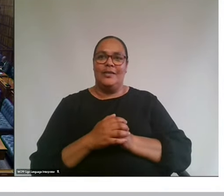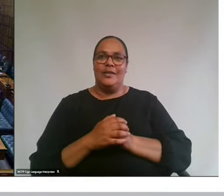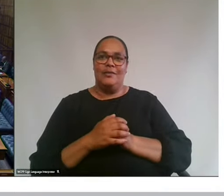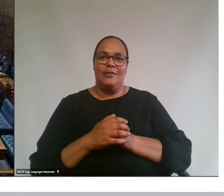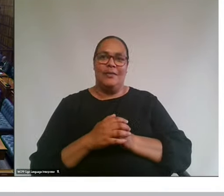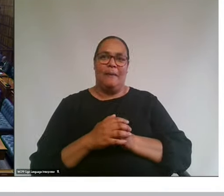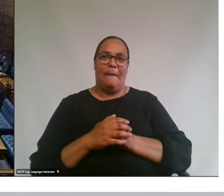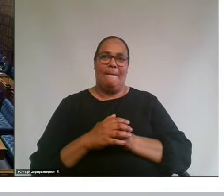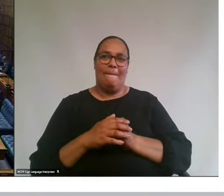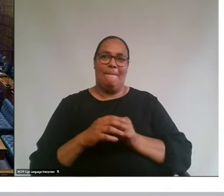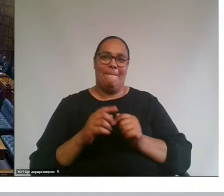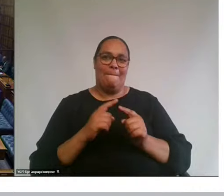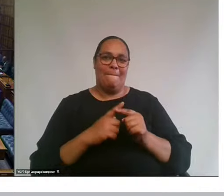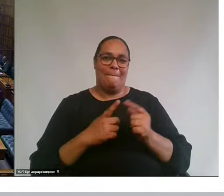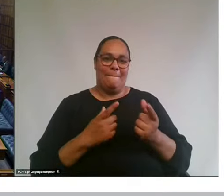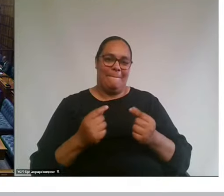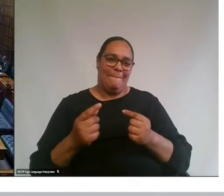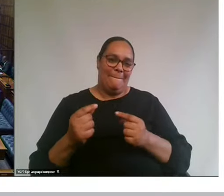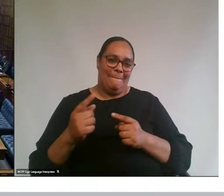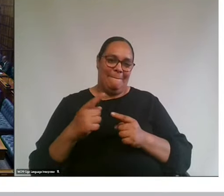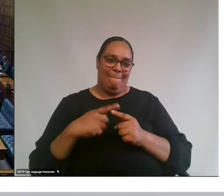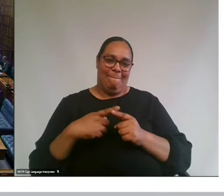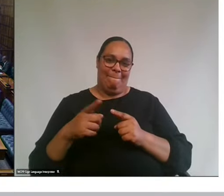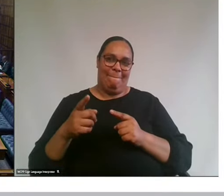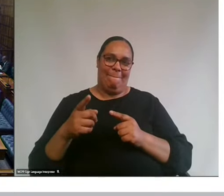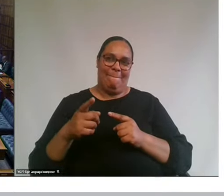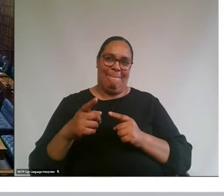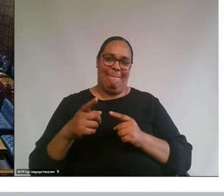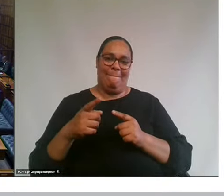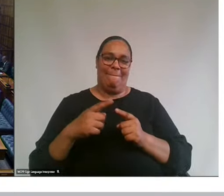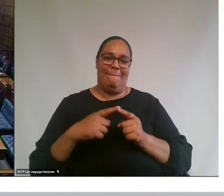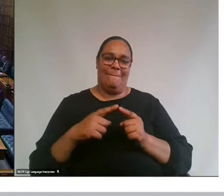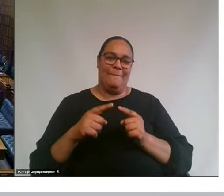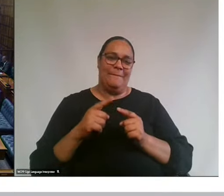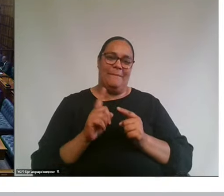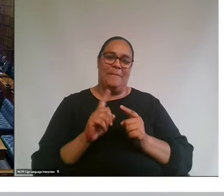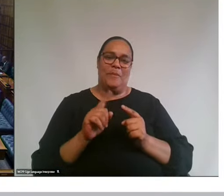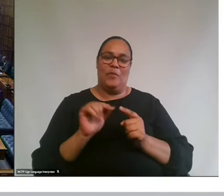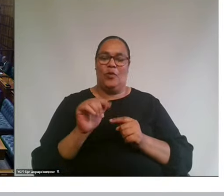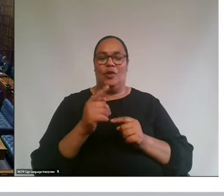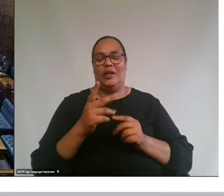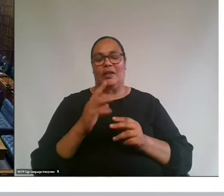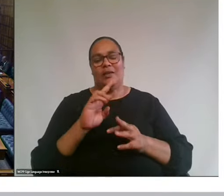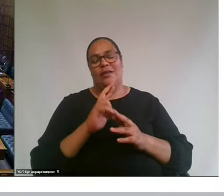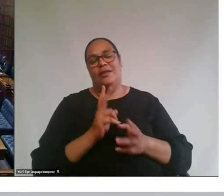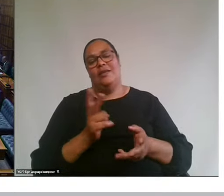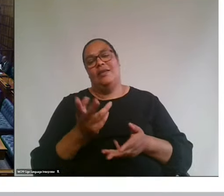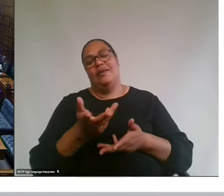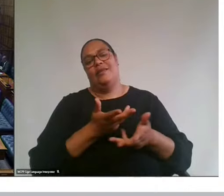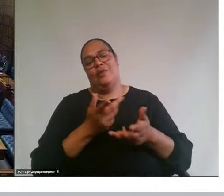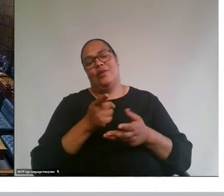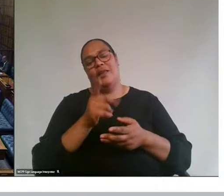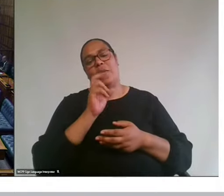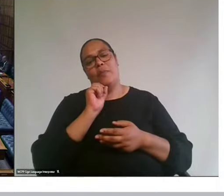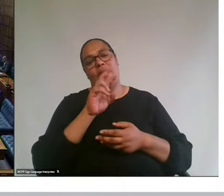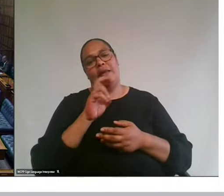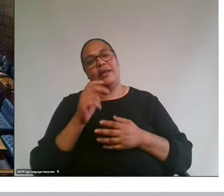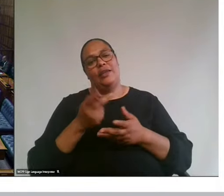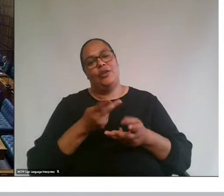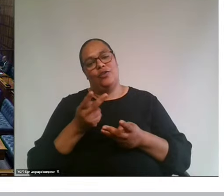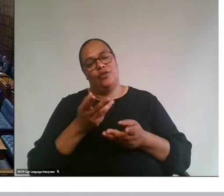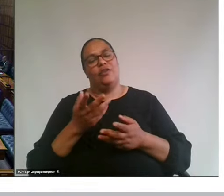of um you know the uh what are we doing and and and the renegotiation though those renegotiations are